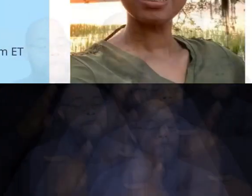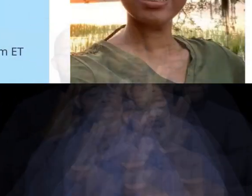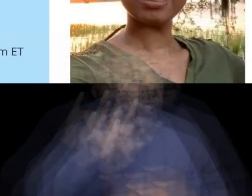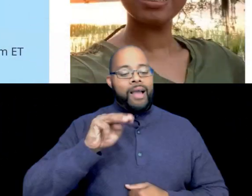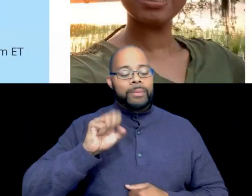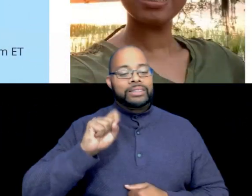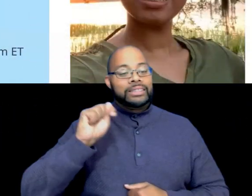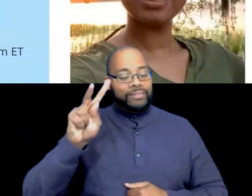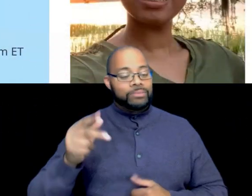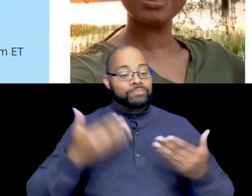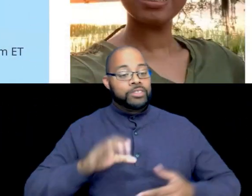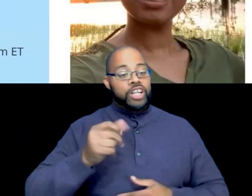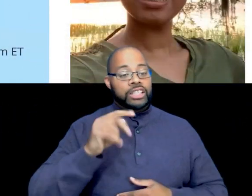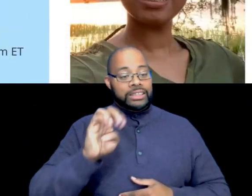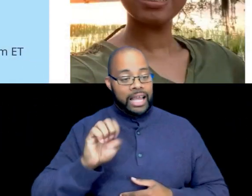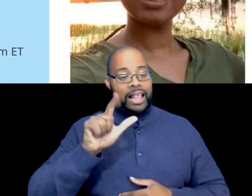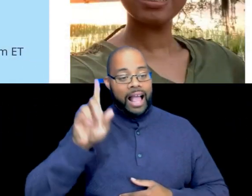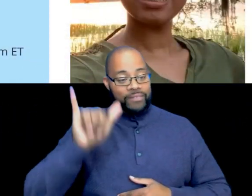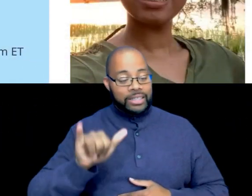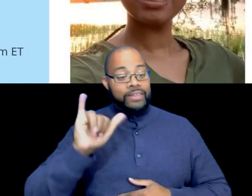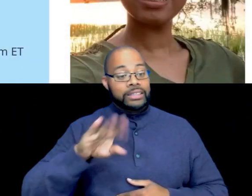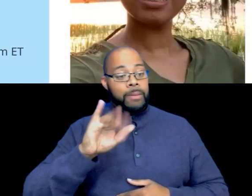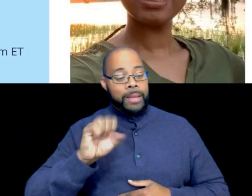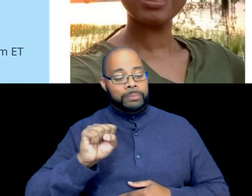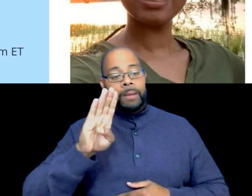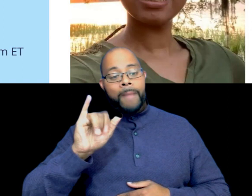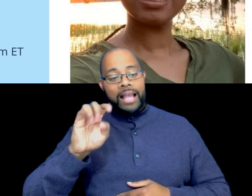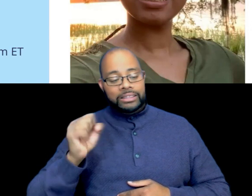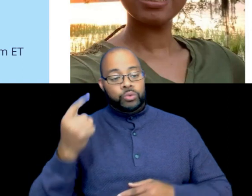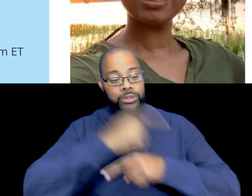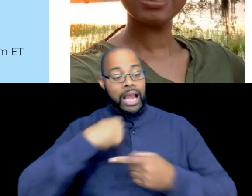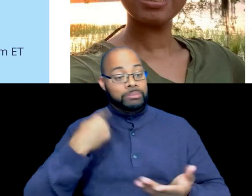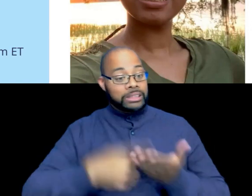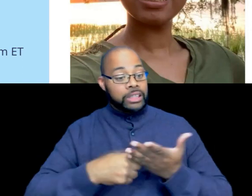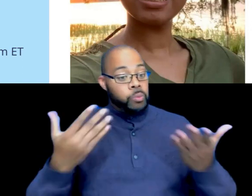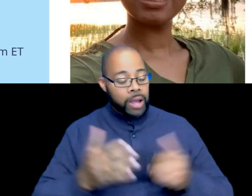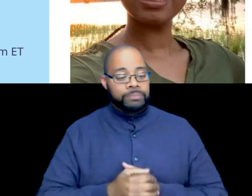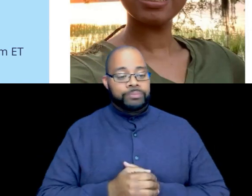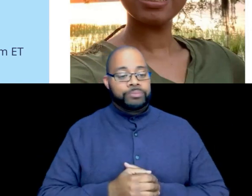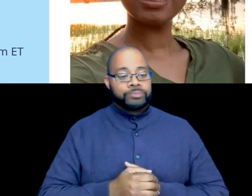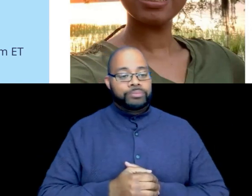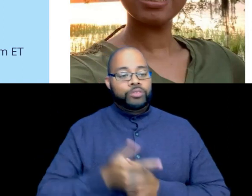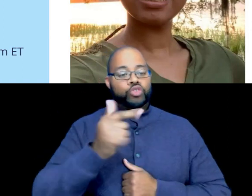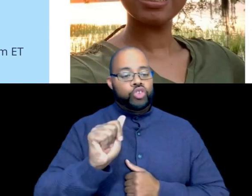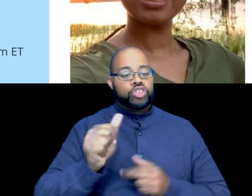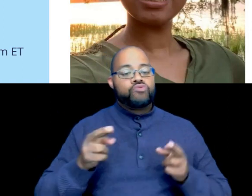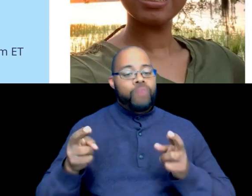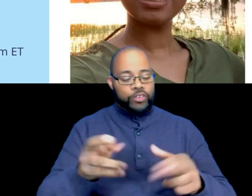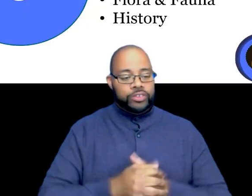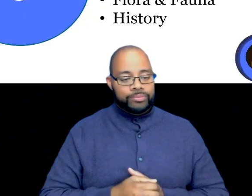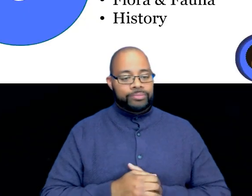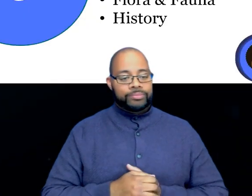Welcome to BIMS TV. I'm Chanté Lively, and this is BIMS Bites. And today I'll be biting into Georgia's